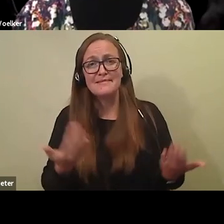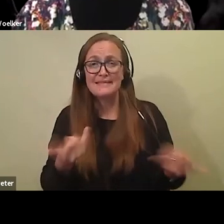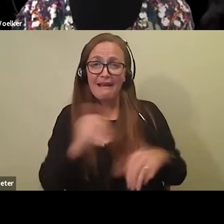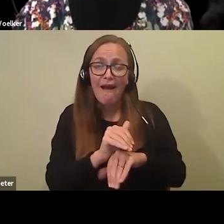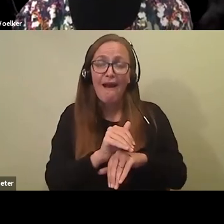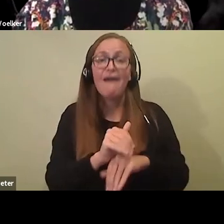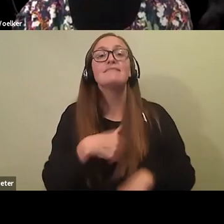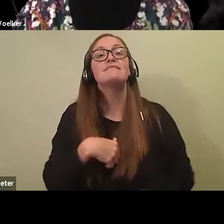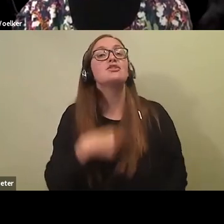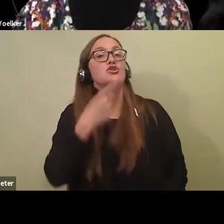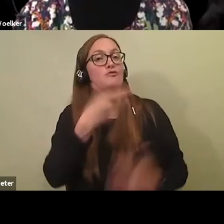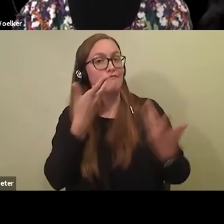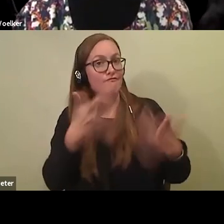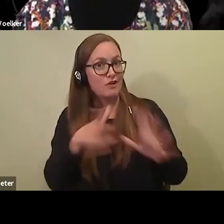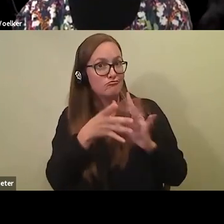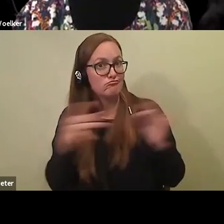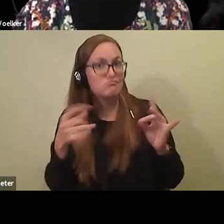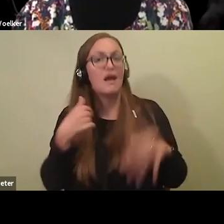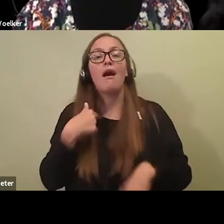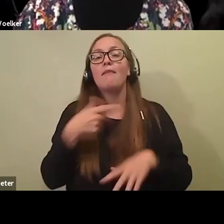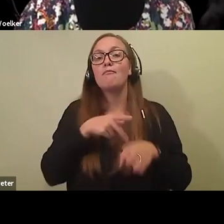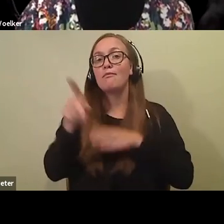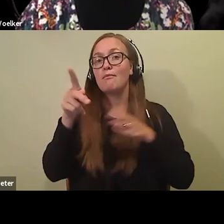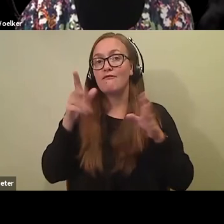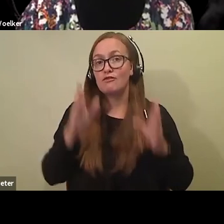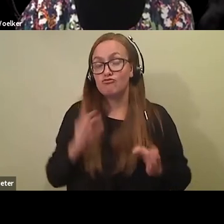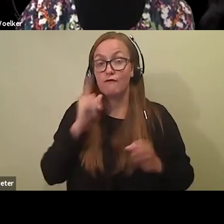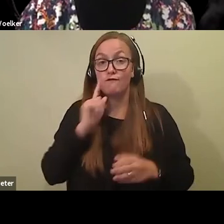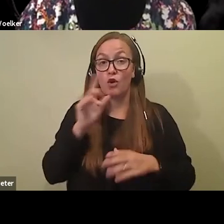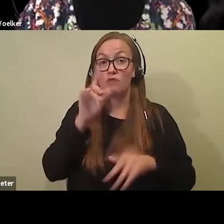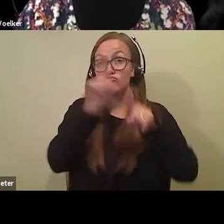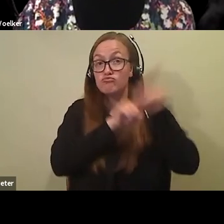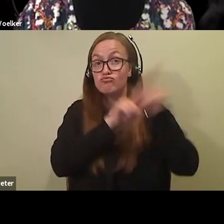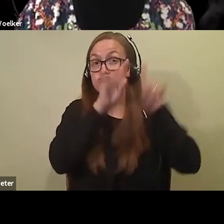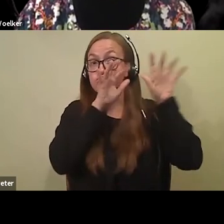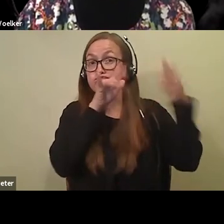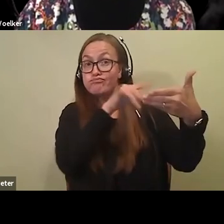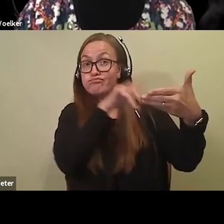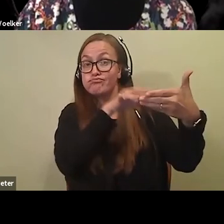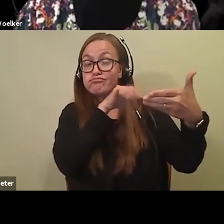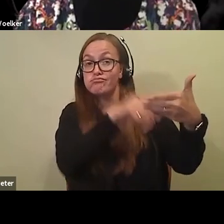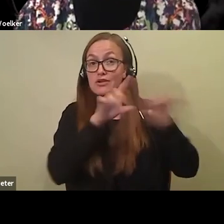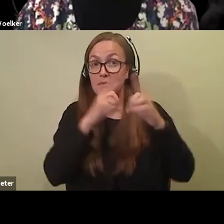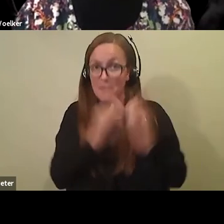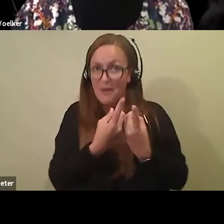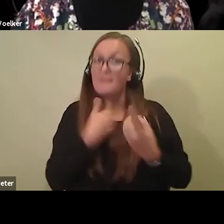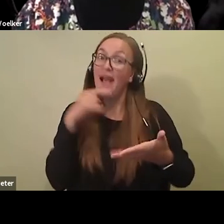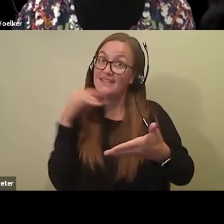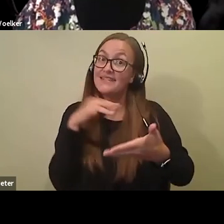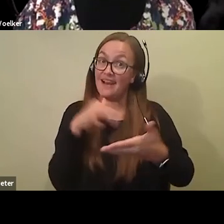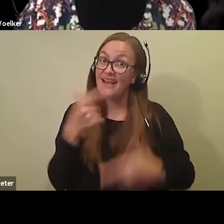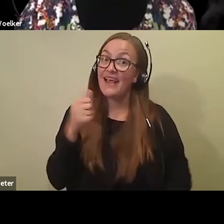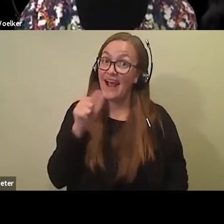I'm a professor in the Astronomy Department, and I do, in fact, study galaxies far, far away.